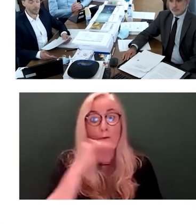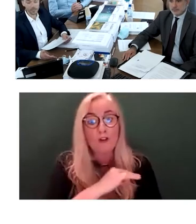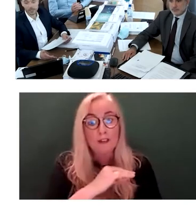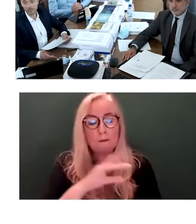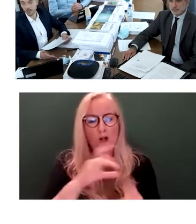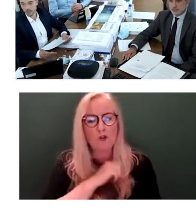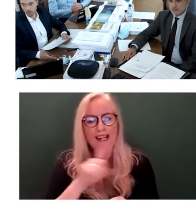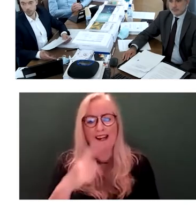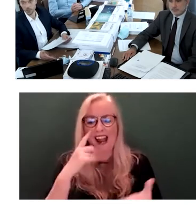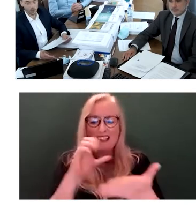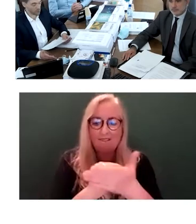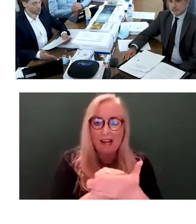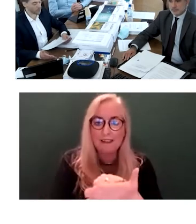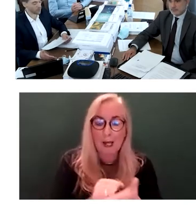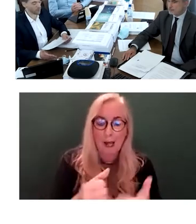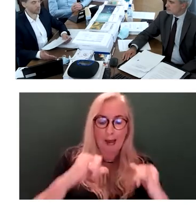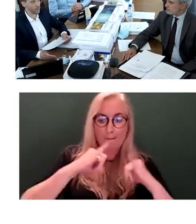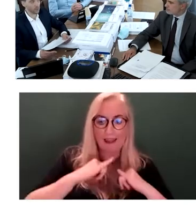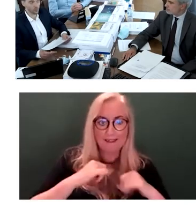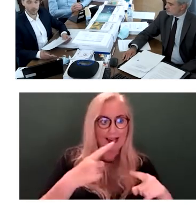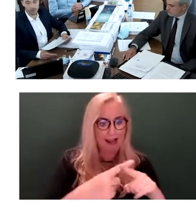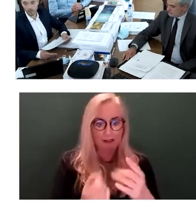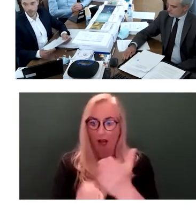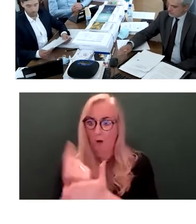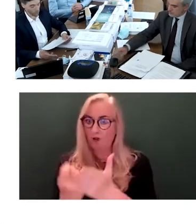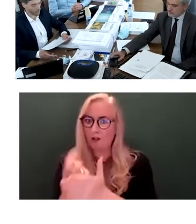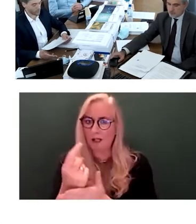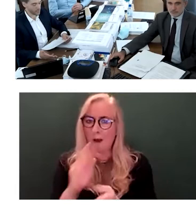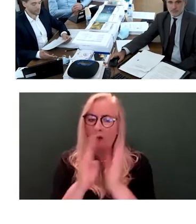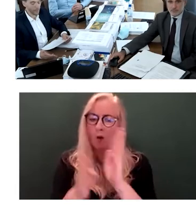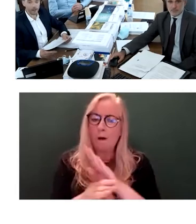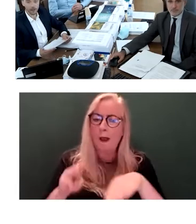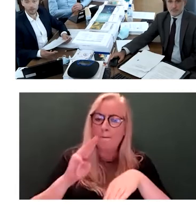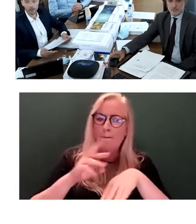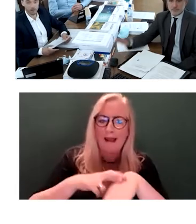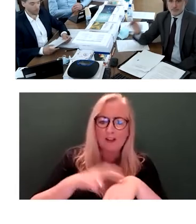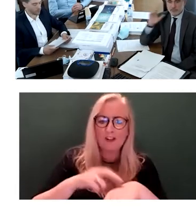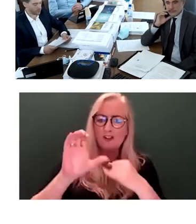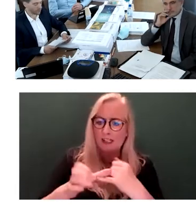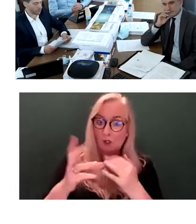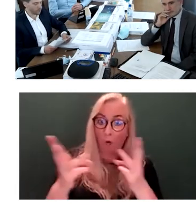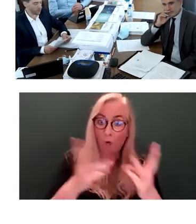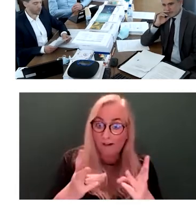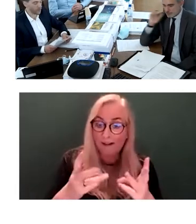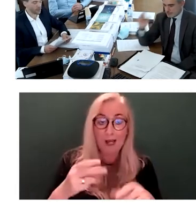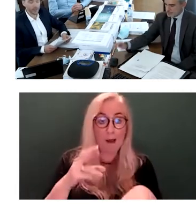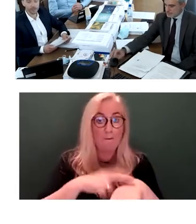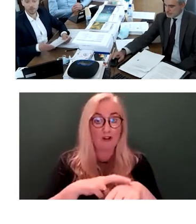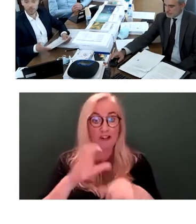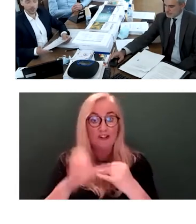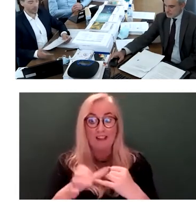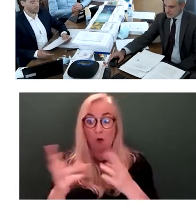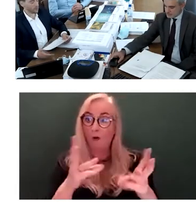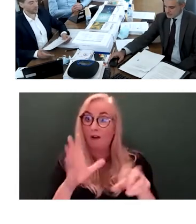identify abilities and opportunities also towards better employability and better employment for all. And